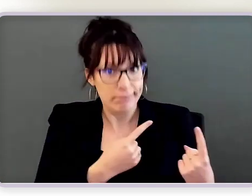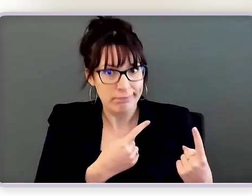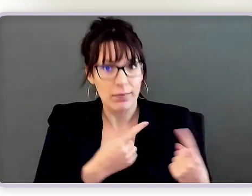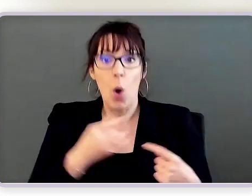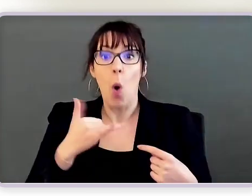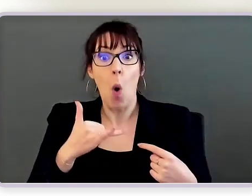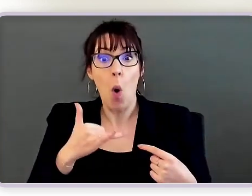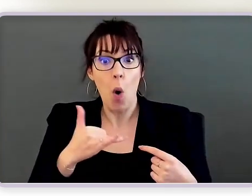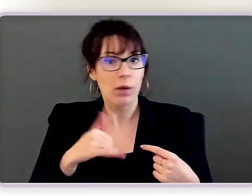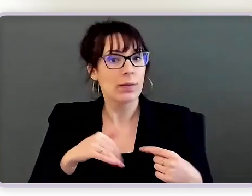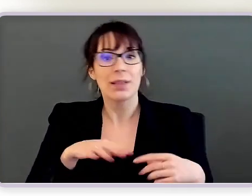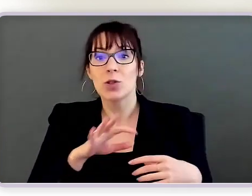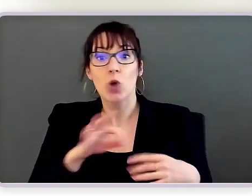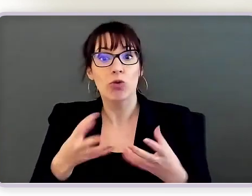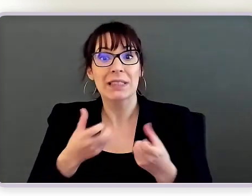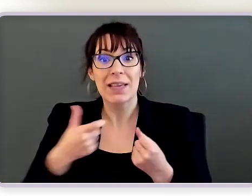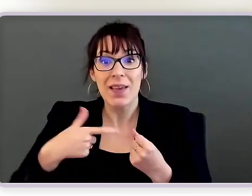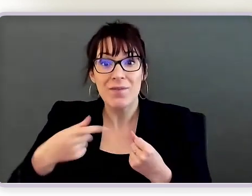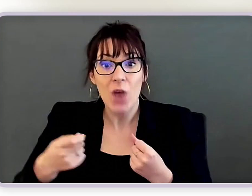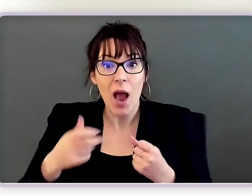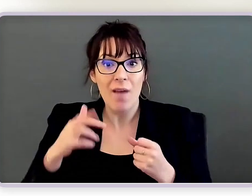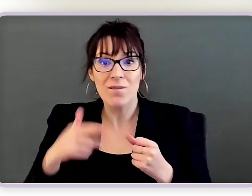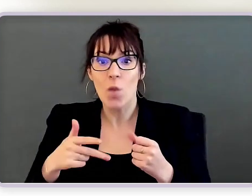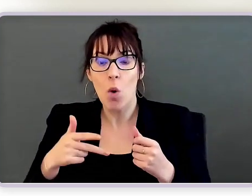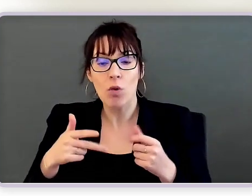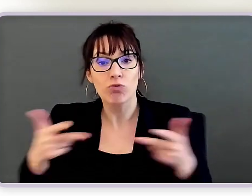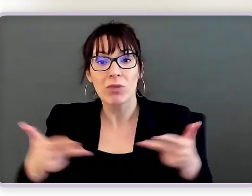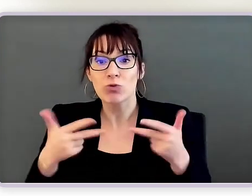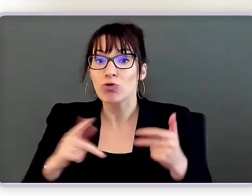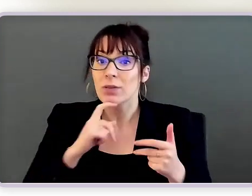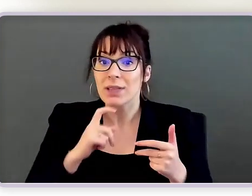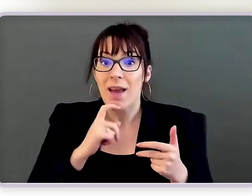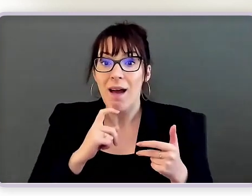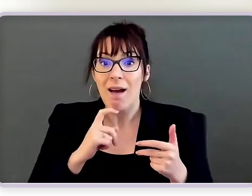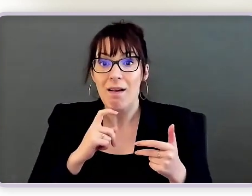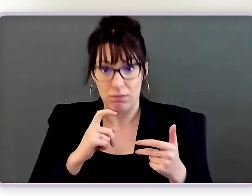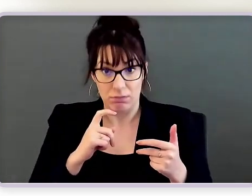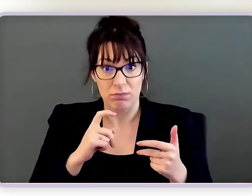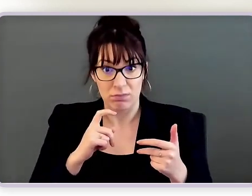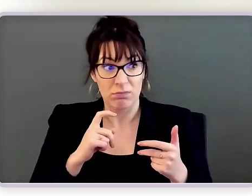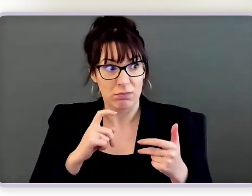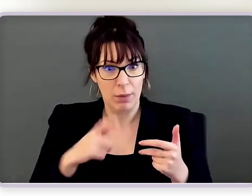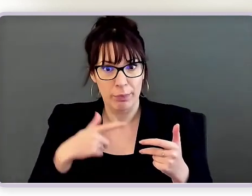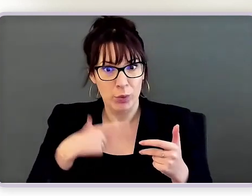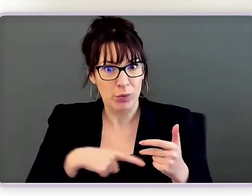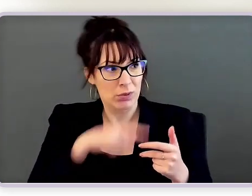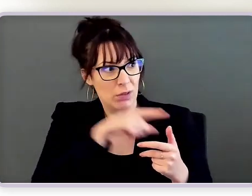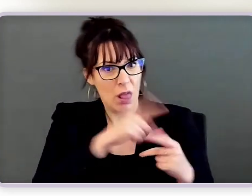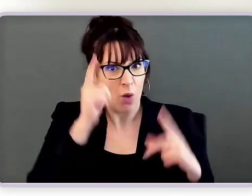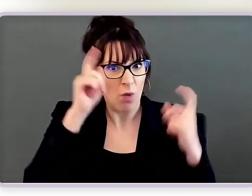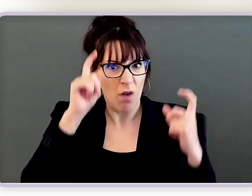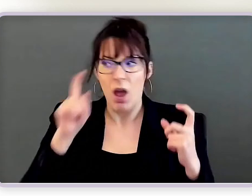embarrass themselves. Now, sometimes people are stupid enough to actually come out and say to a person with a